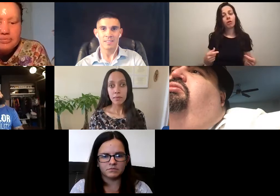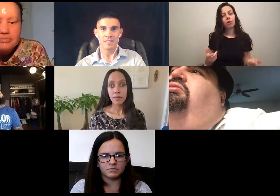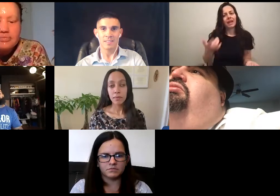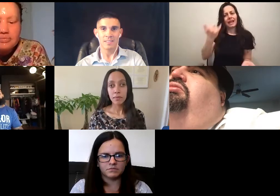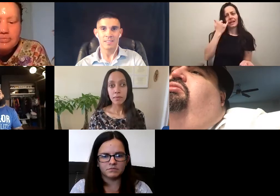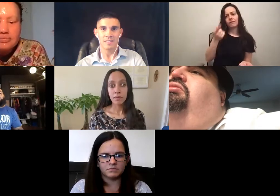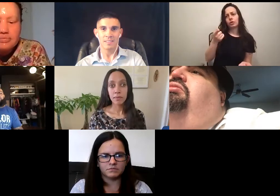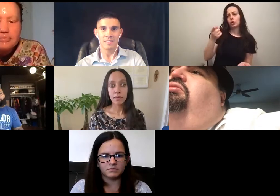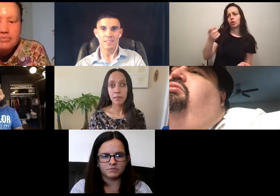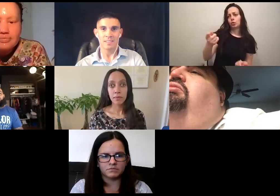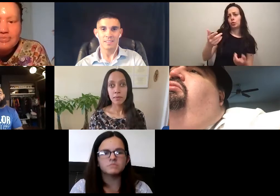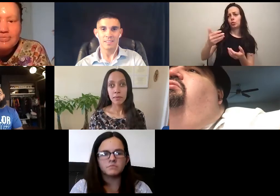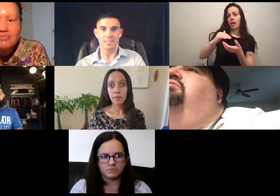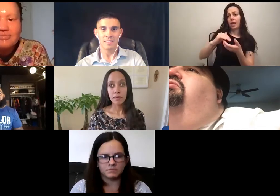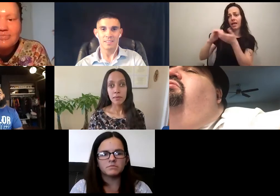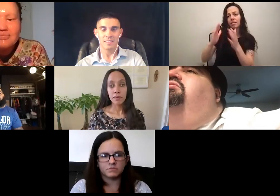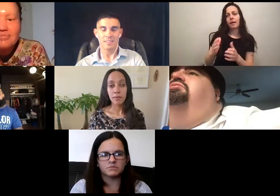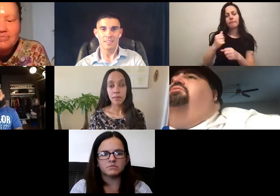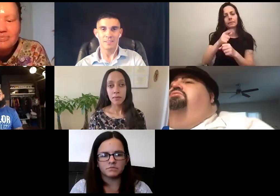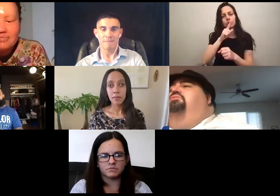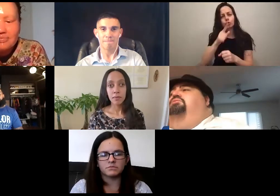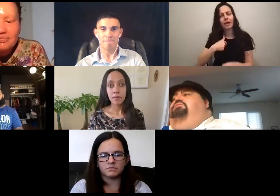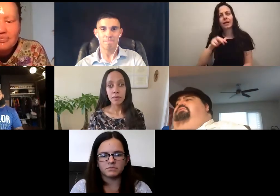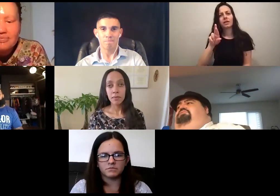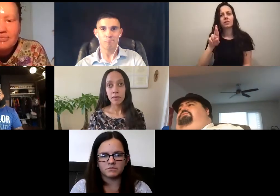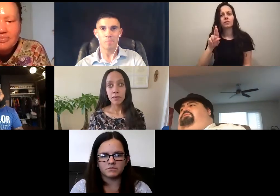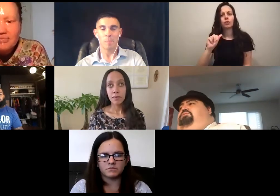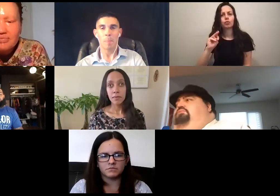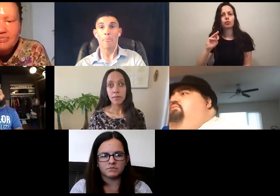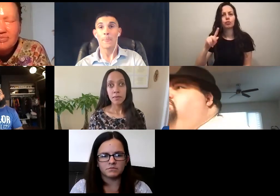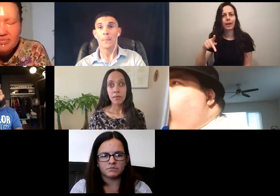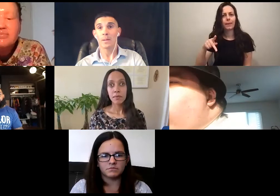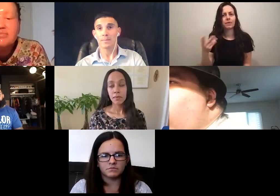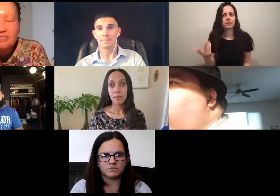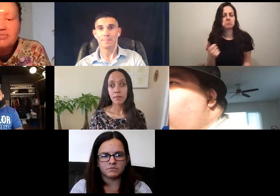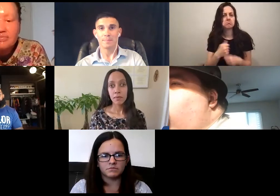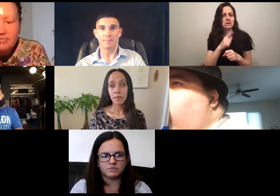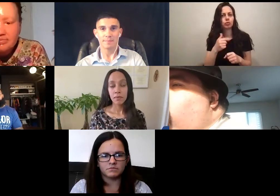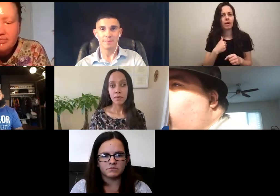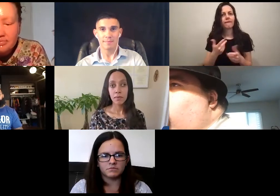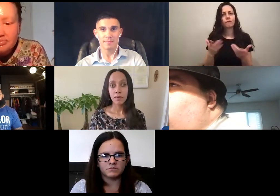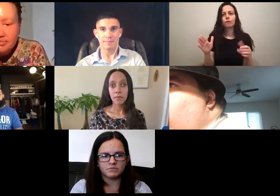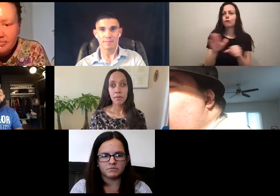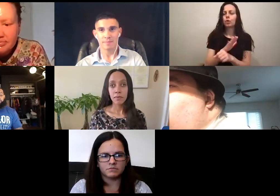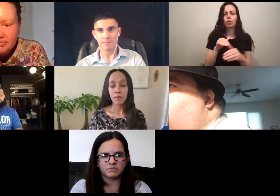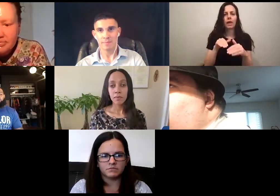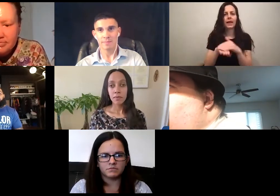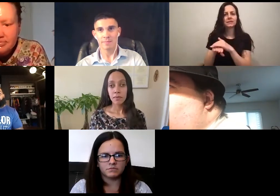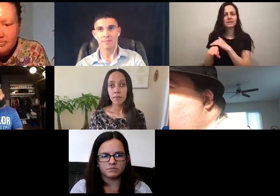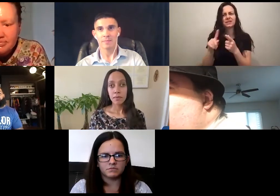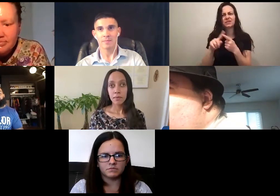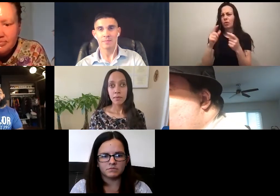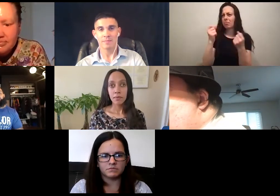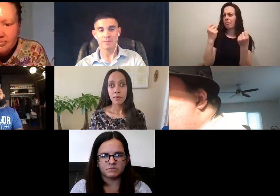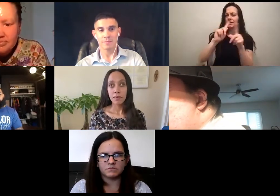got ramps everywhere. Let's start making sure that things are accessible to all, and I think that those are things that can make you